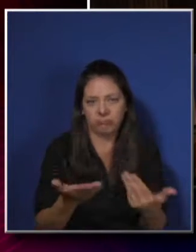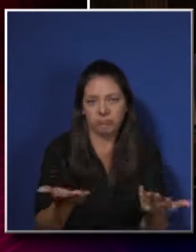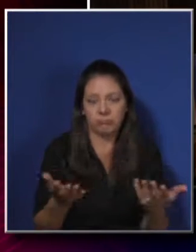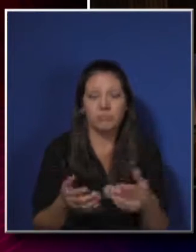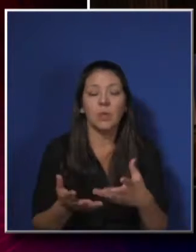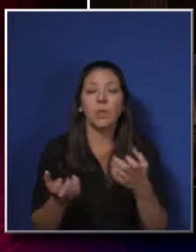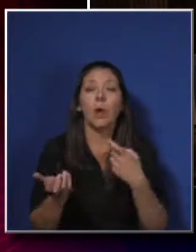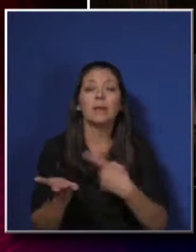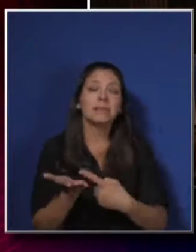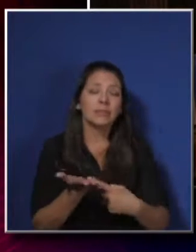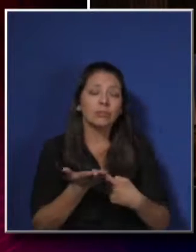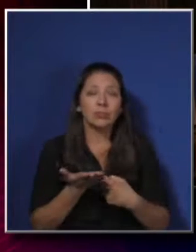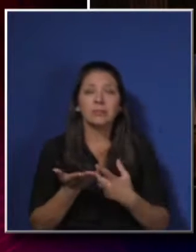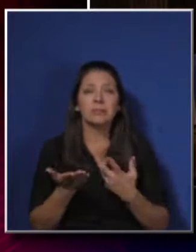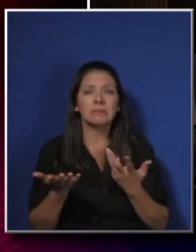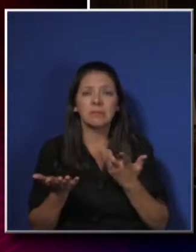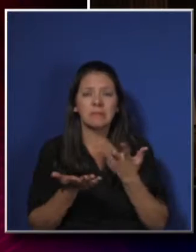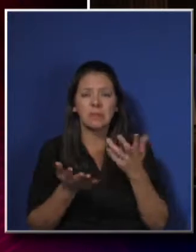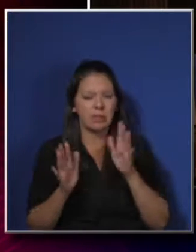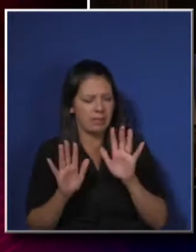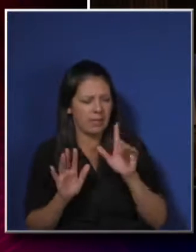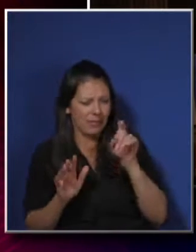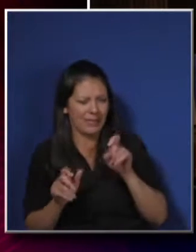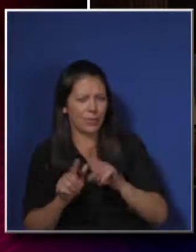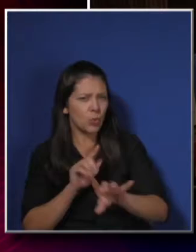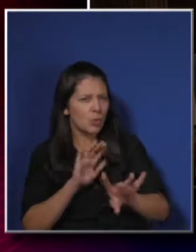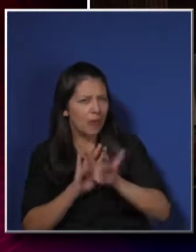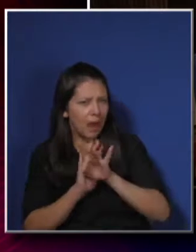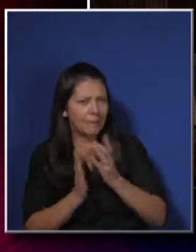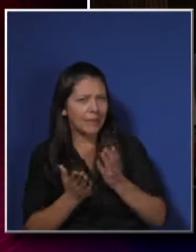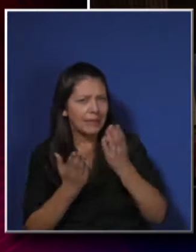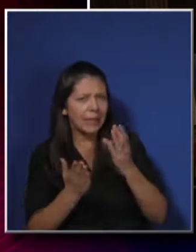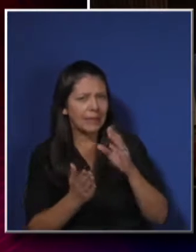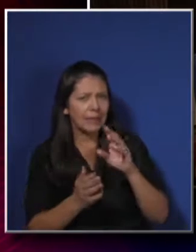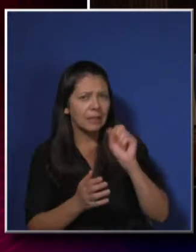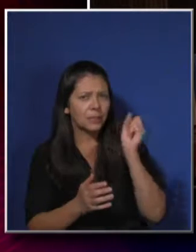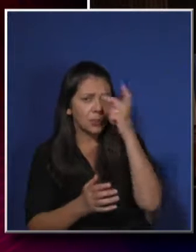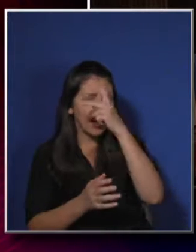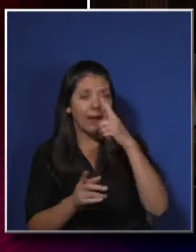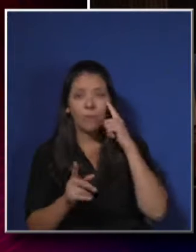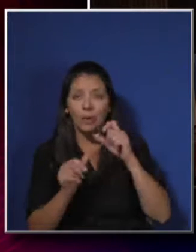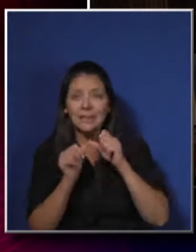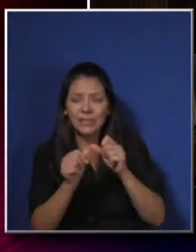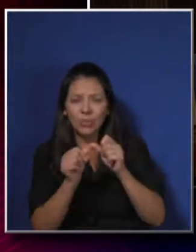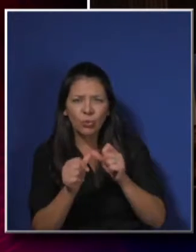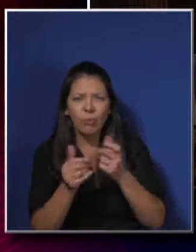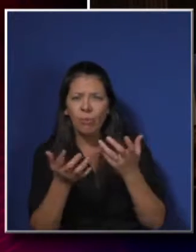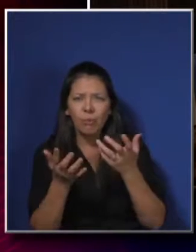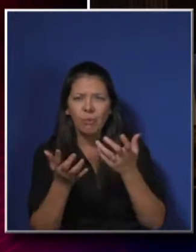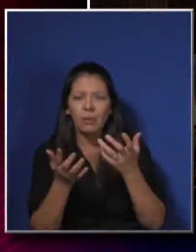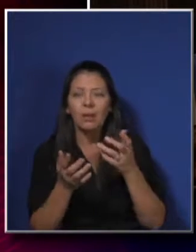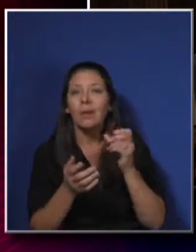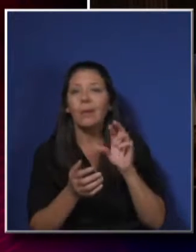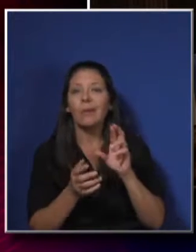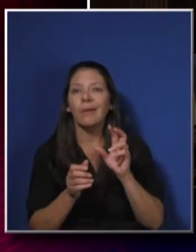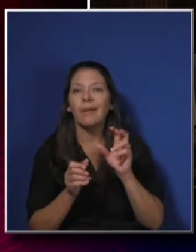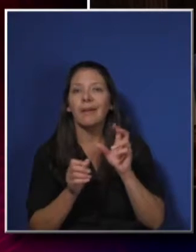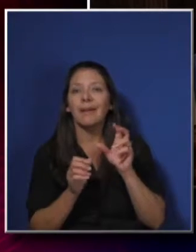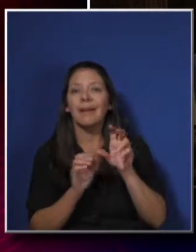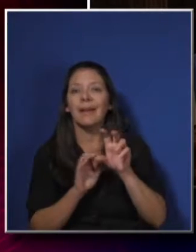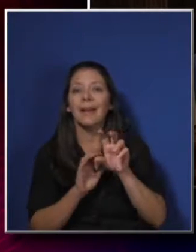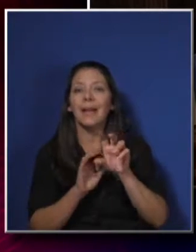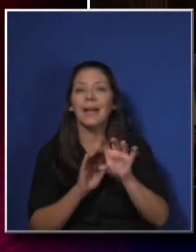Discussion, additional discussion? So do we need to nominate Suke to continue? I would I nominate believe so. Suke to continue